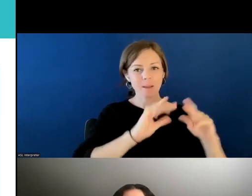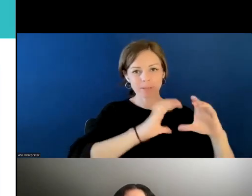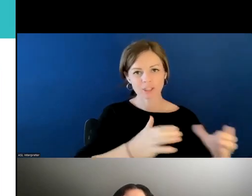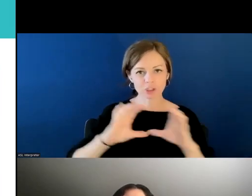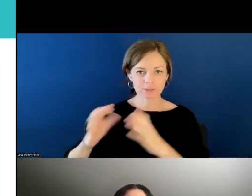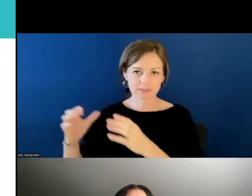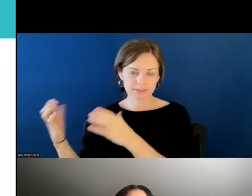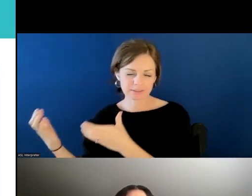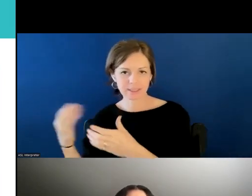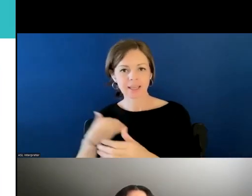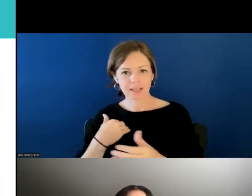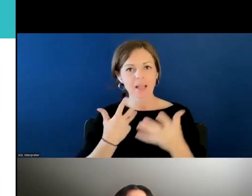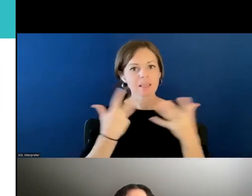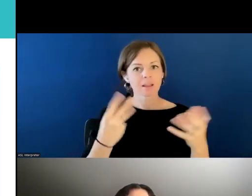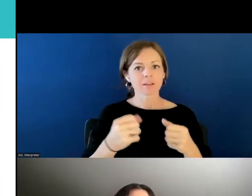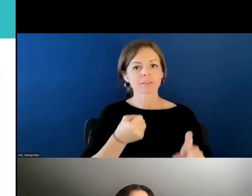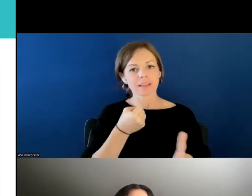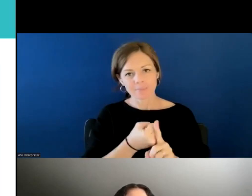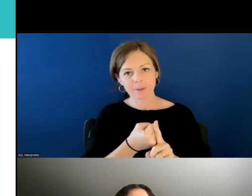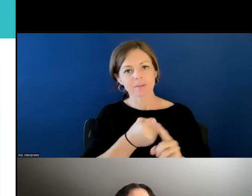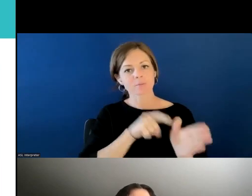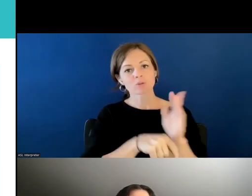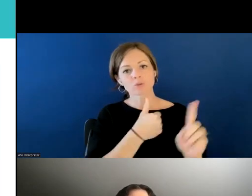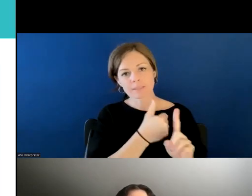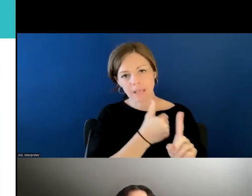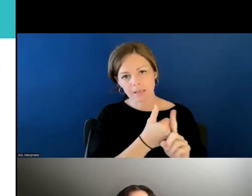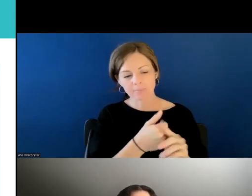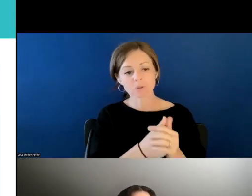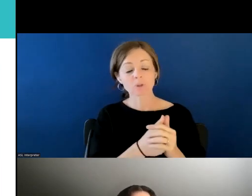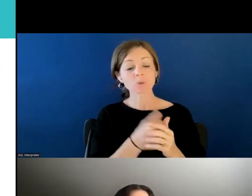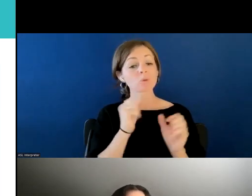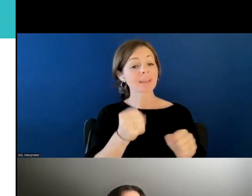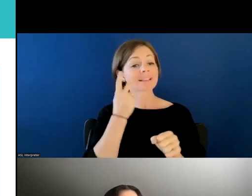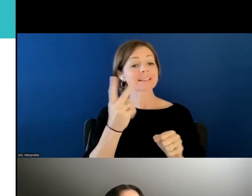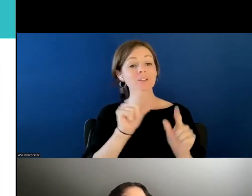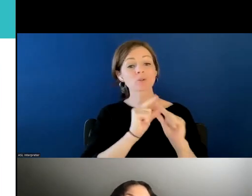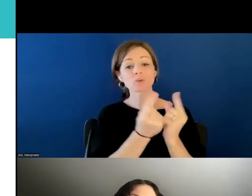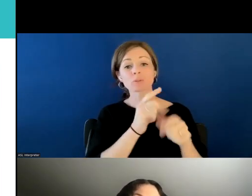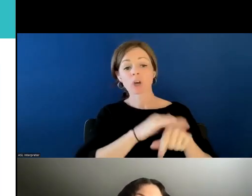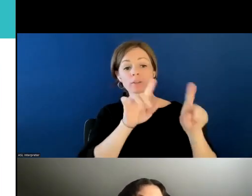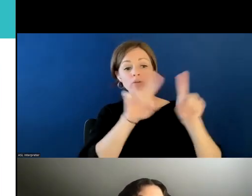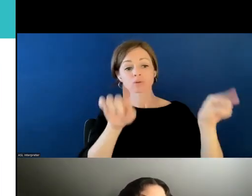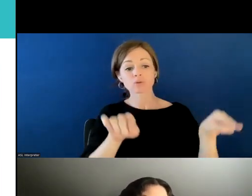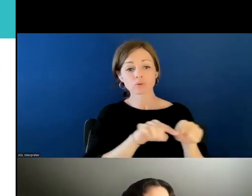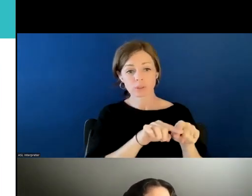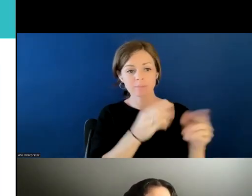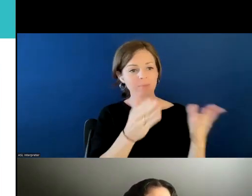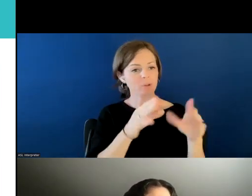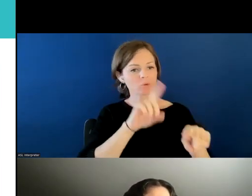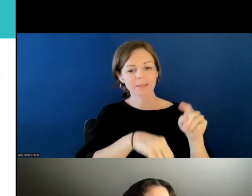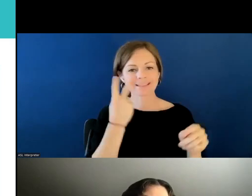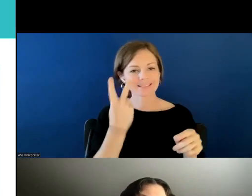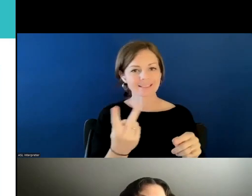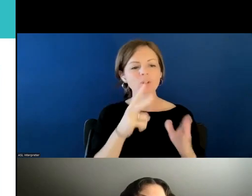impacted by suicide. You can see those groups on your screen, but for those who maybe can't read them, I'll read them to